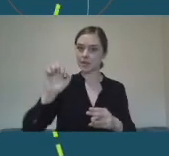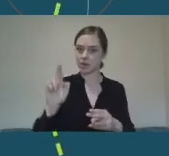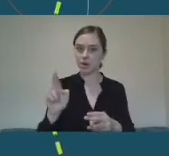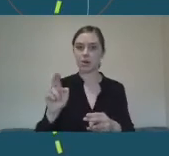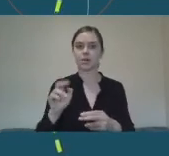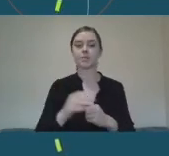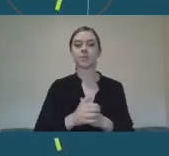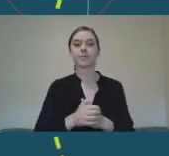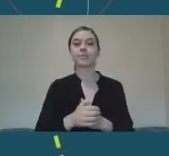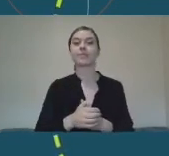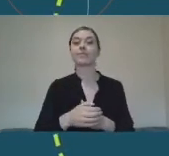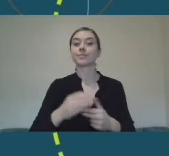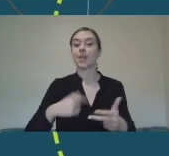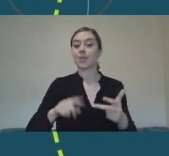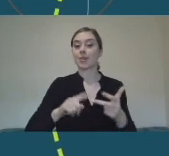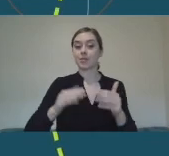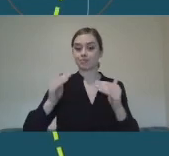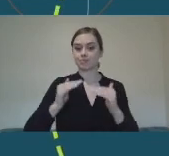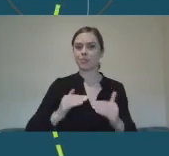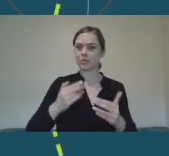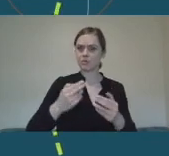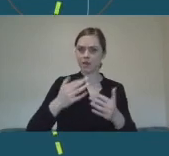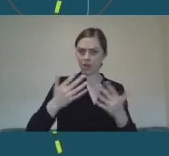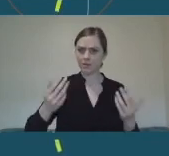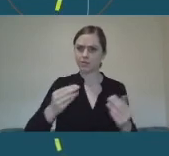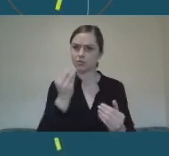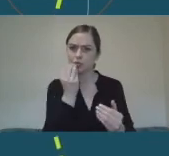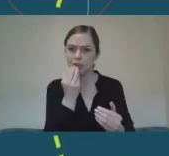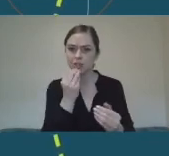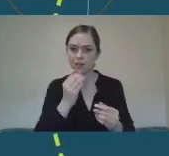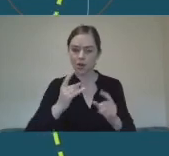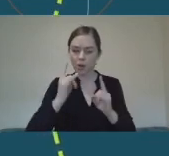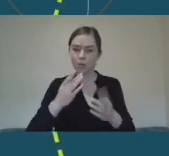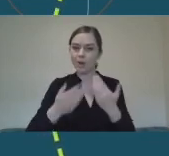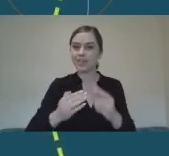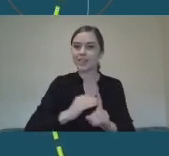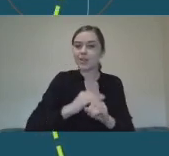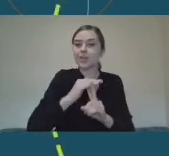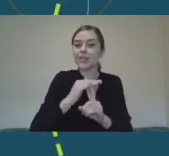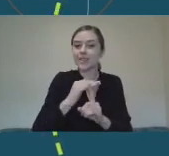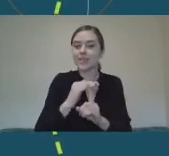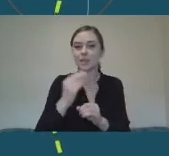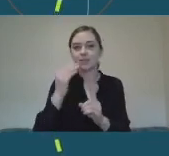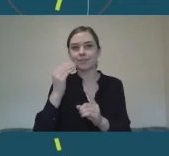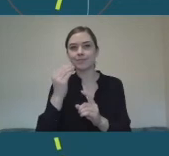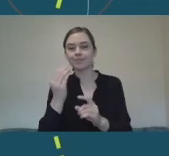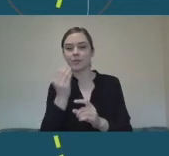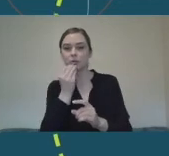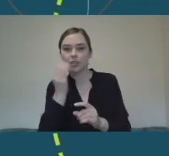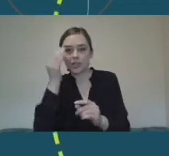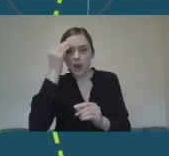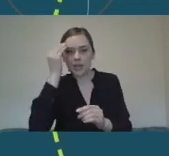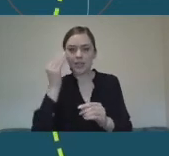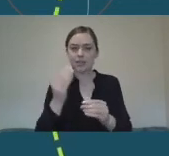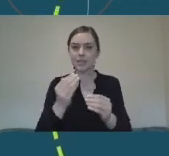do a lot of nutrition. So, obviously our hope is to increase nutrition knowledge and also to improve their eating